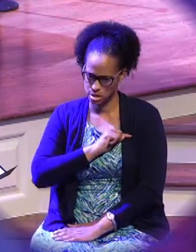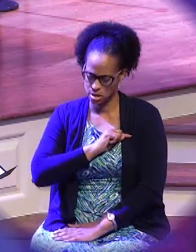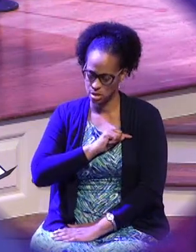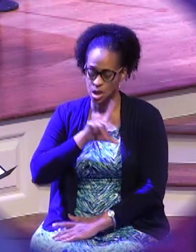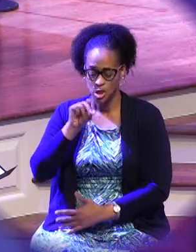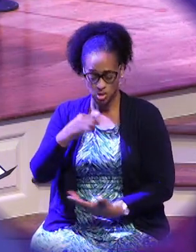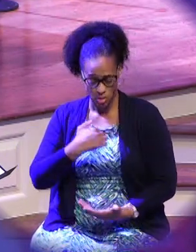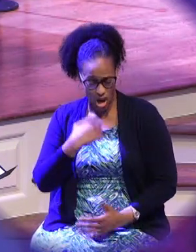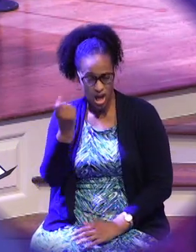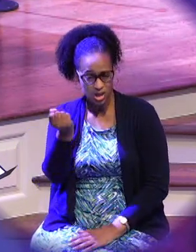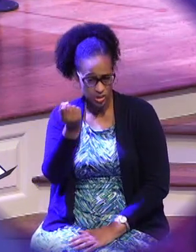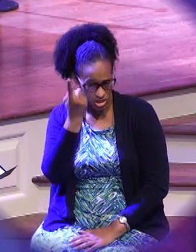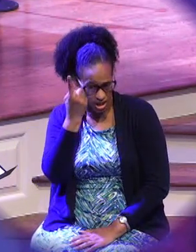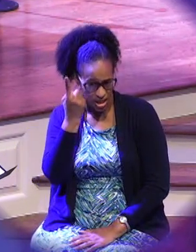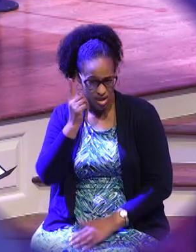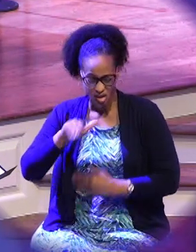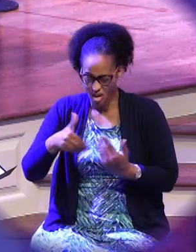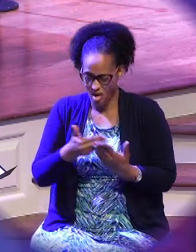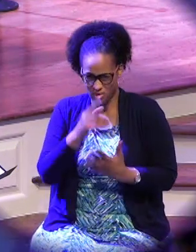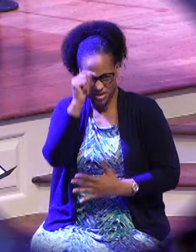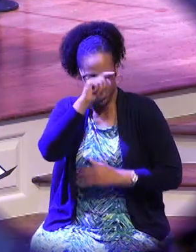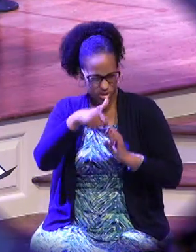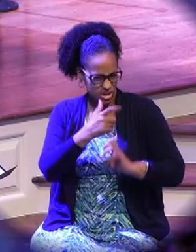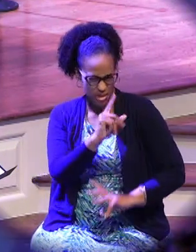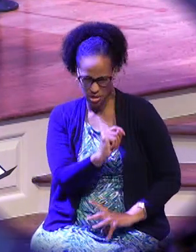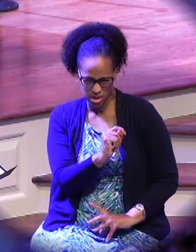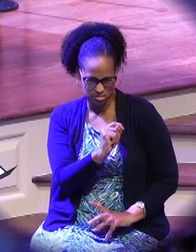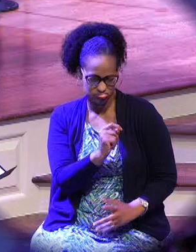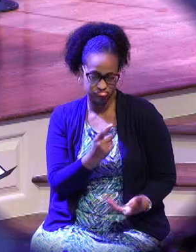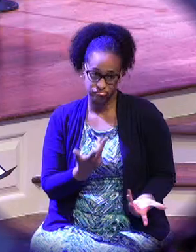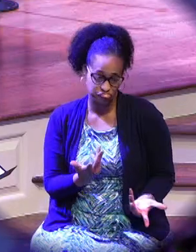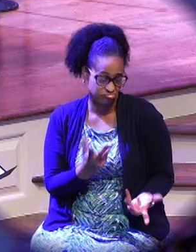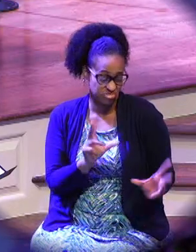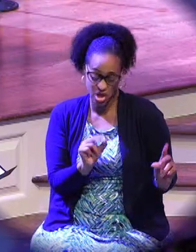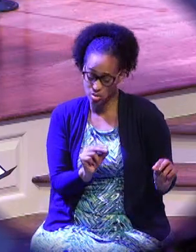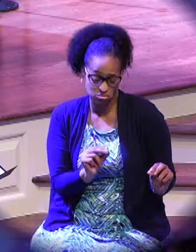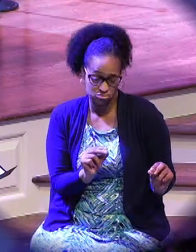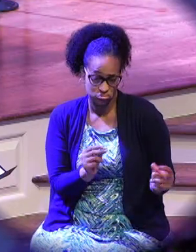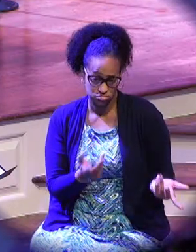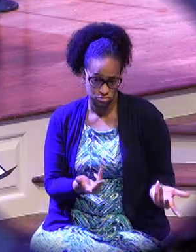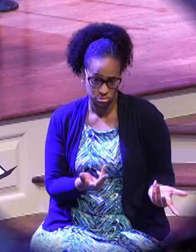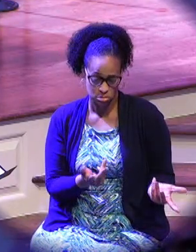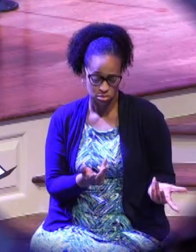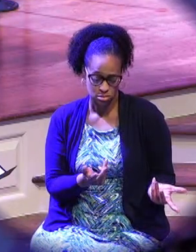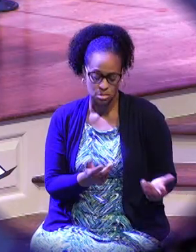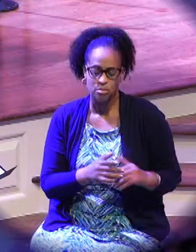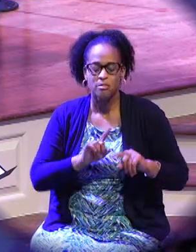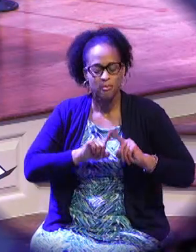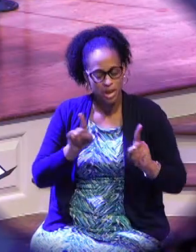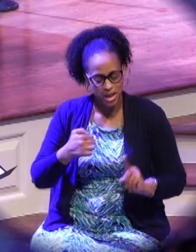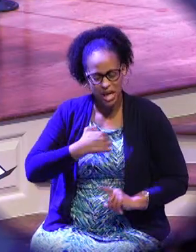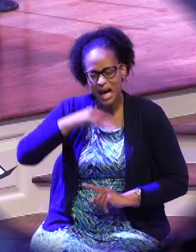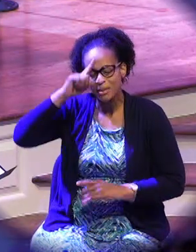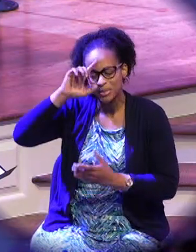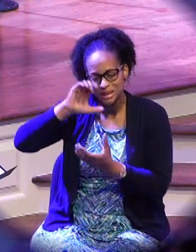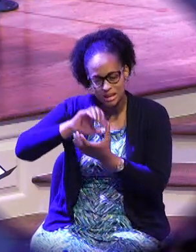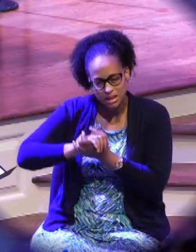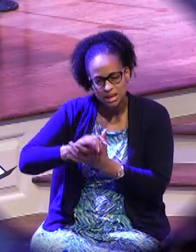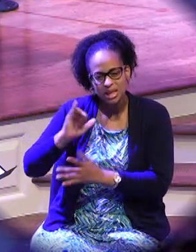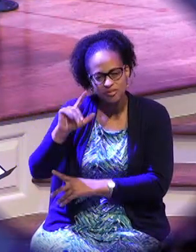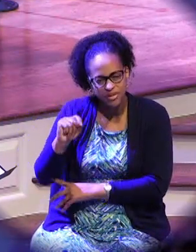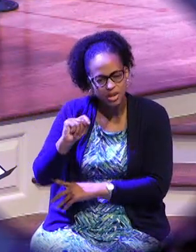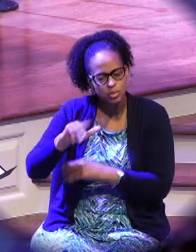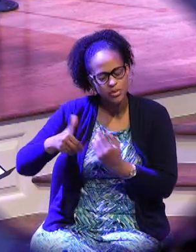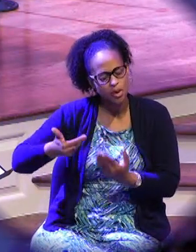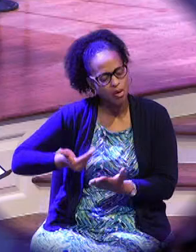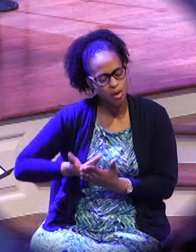I understand all the theories about it? No. But I believe it with